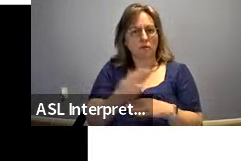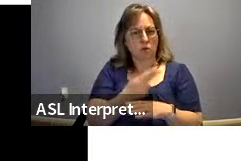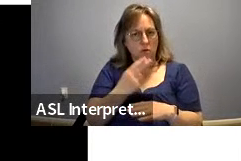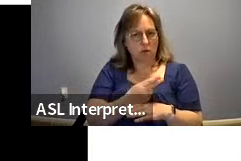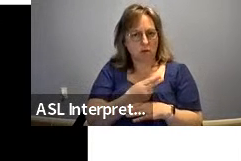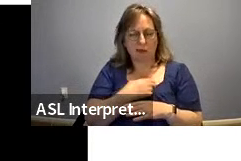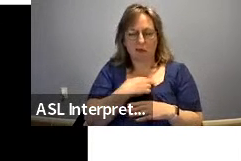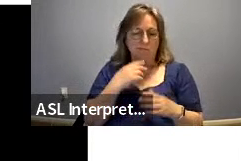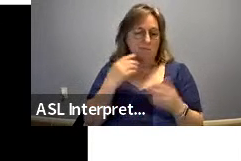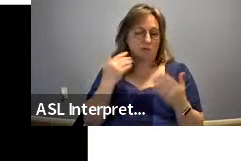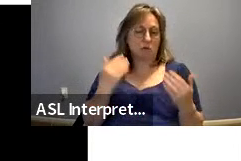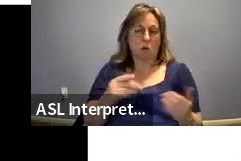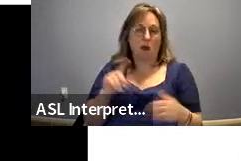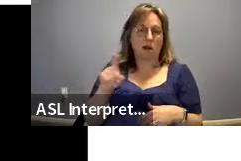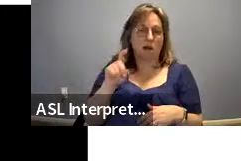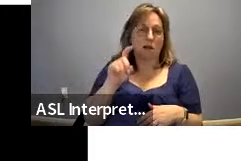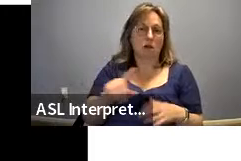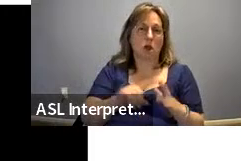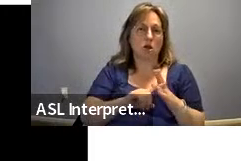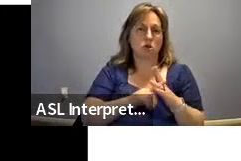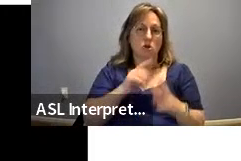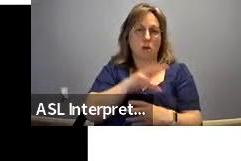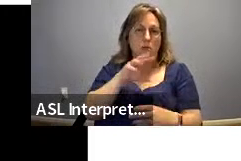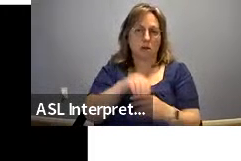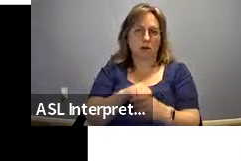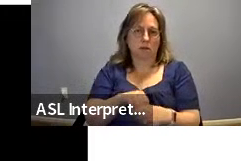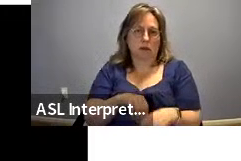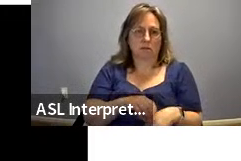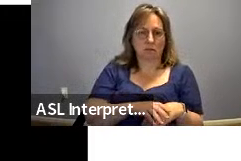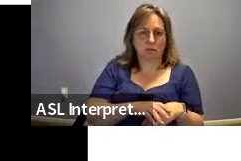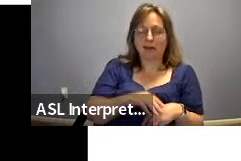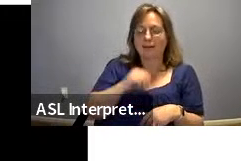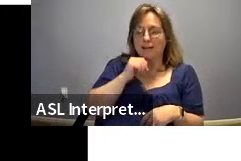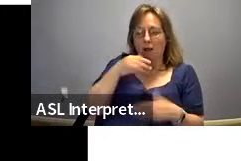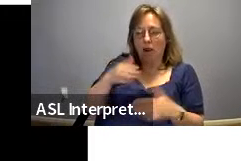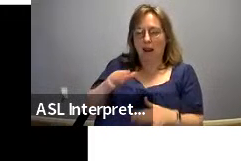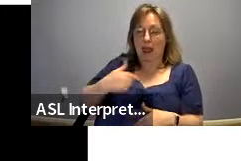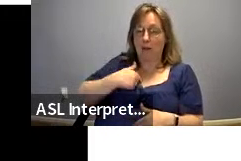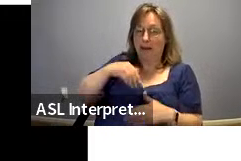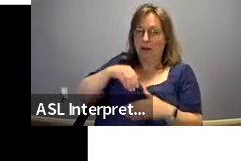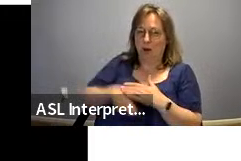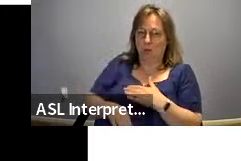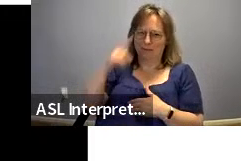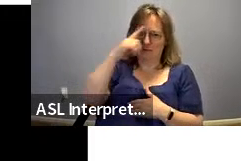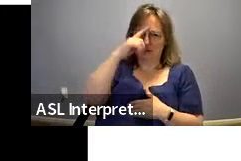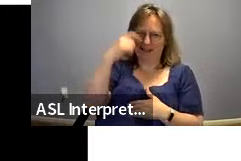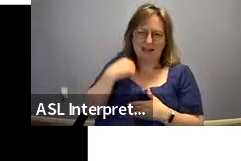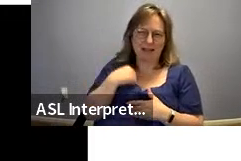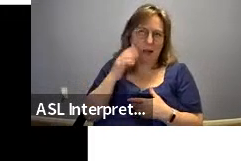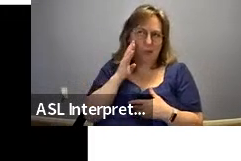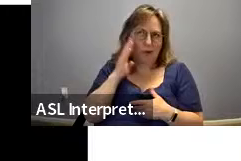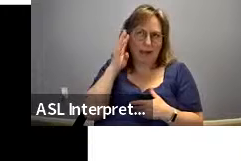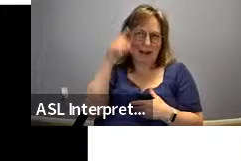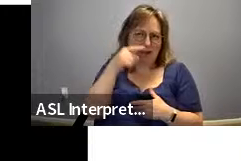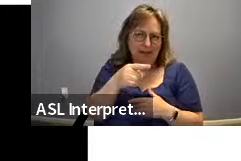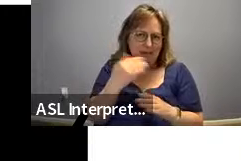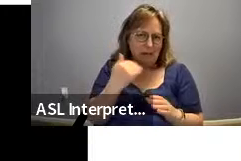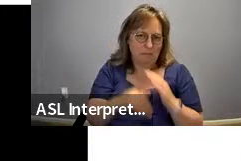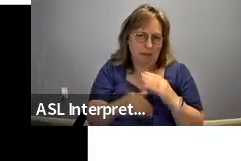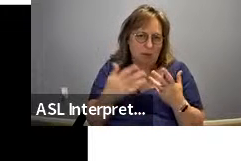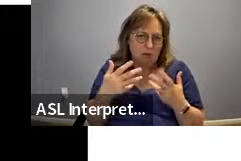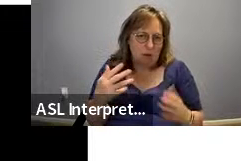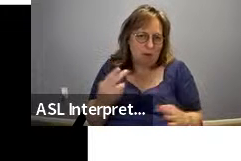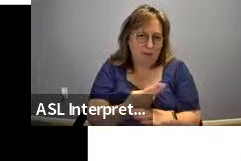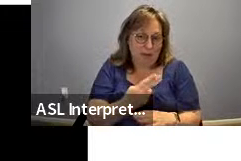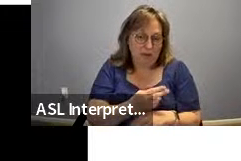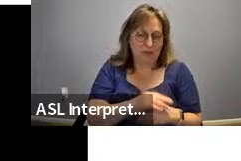Participating. This isn't going to let me in because I invented this email, and apparently it's already in use. But if